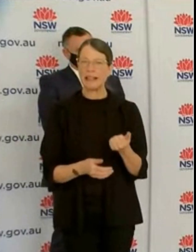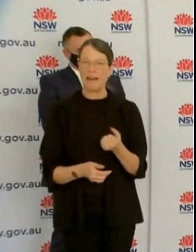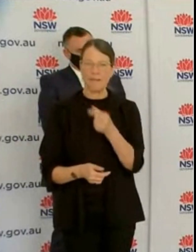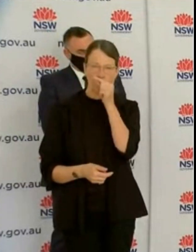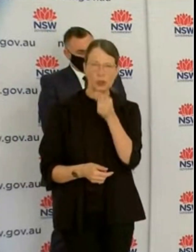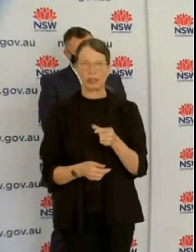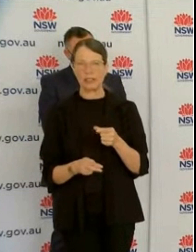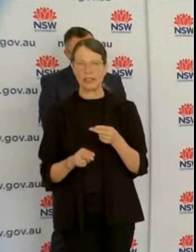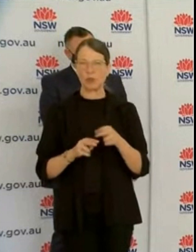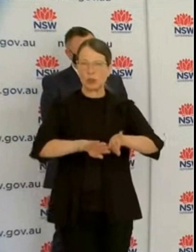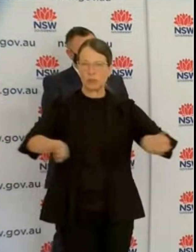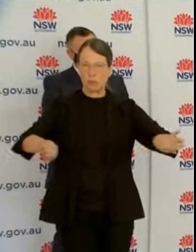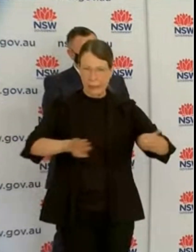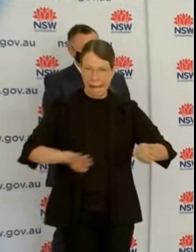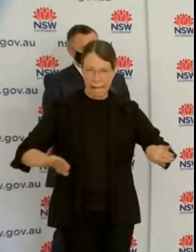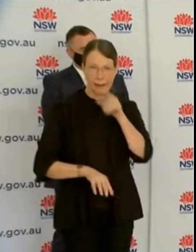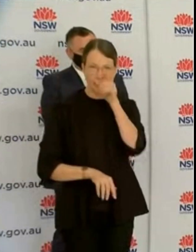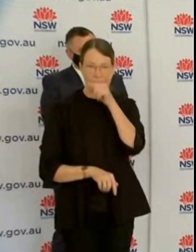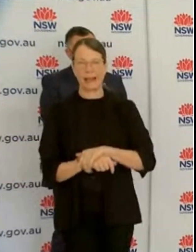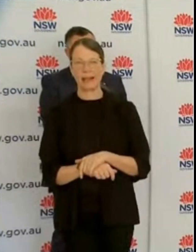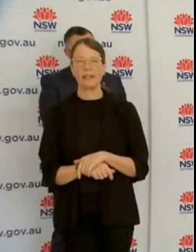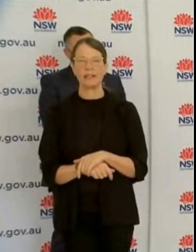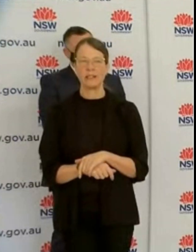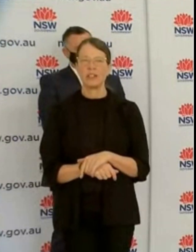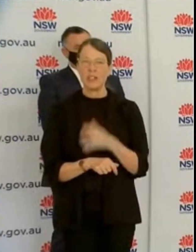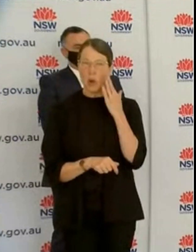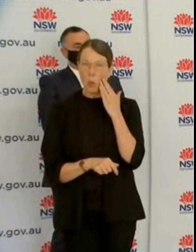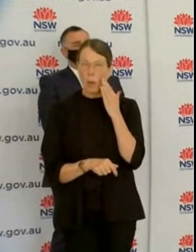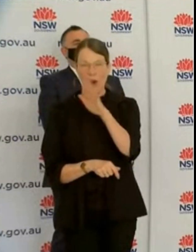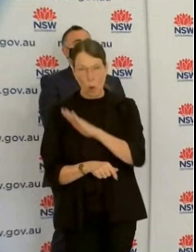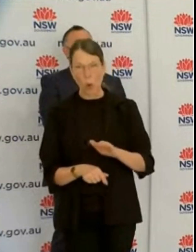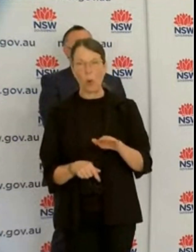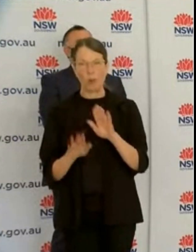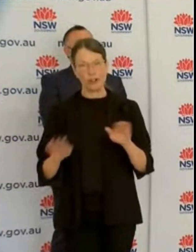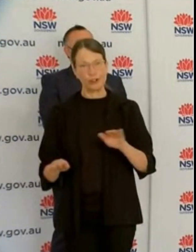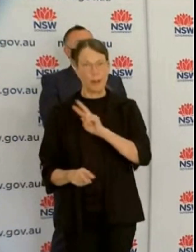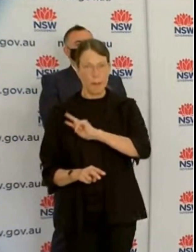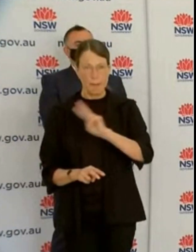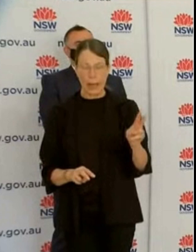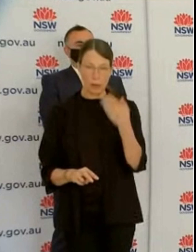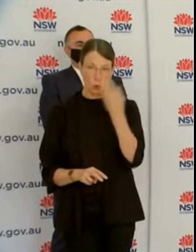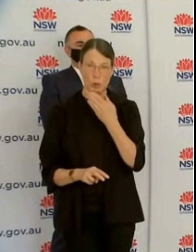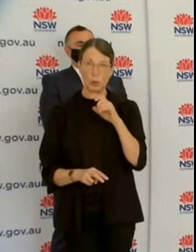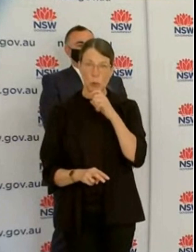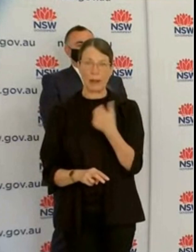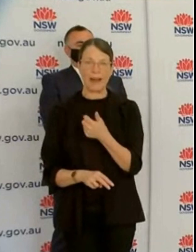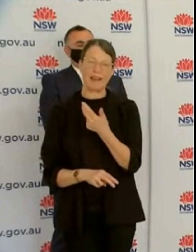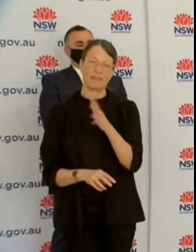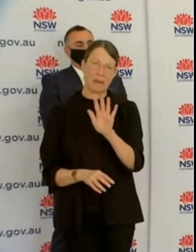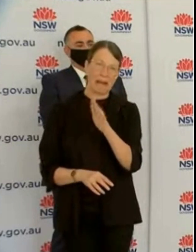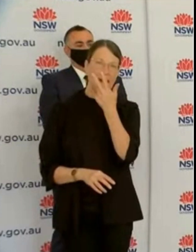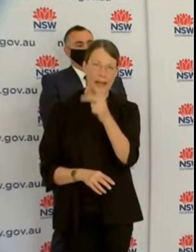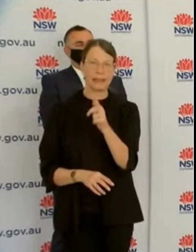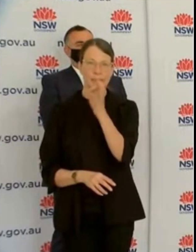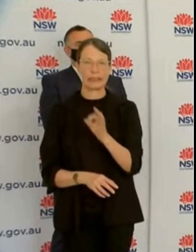back to getting some kind of face-to-face learning, we'll be pretty much close to 80% double dose vaccination. So we've done that staggered approach intentionally to